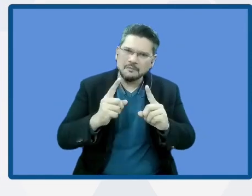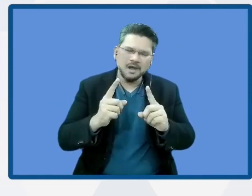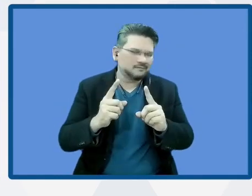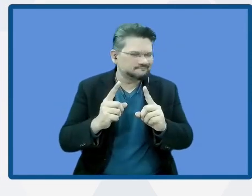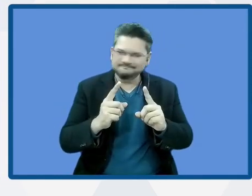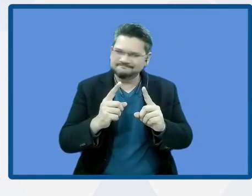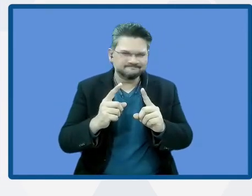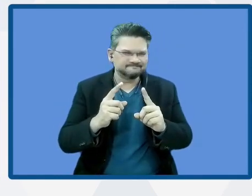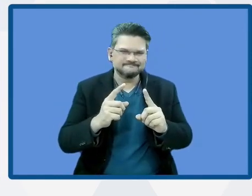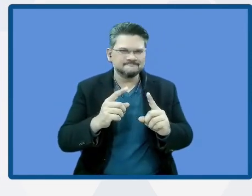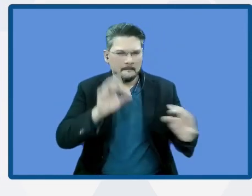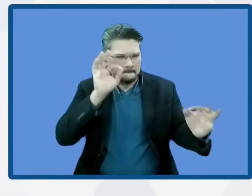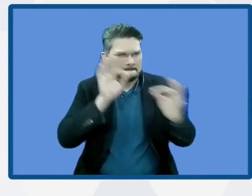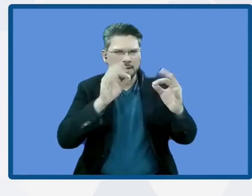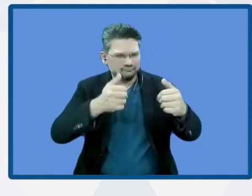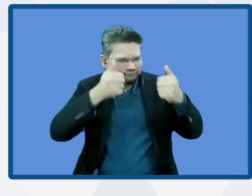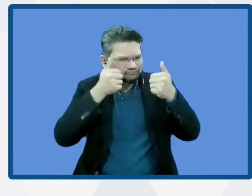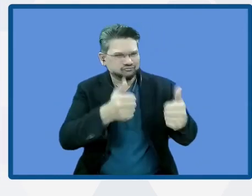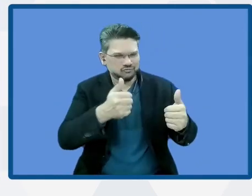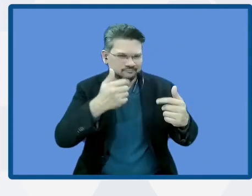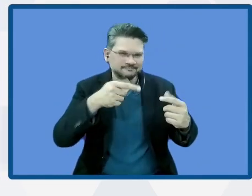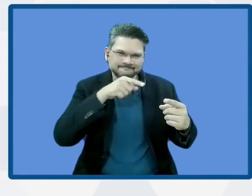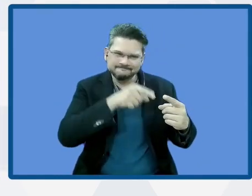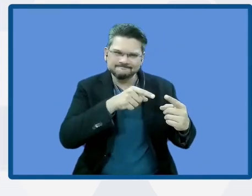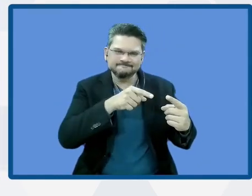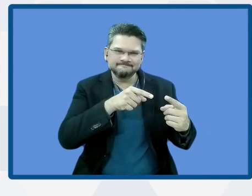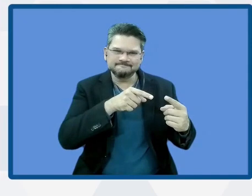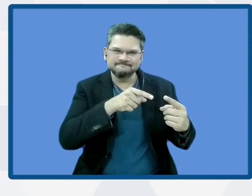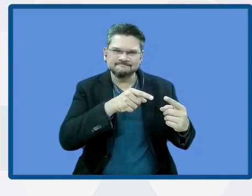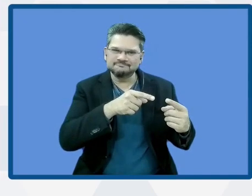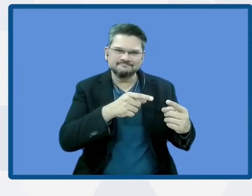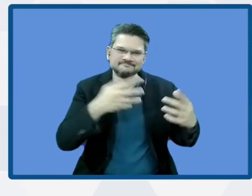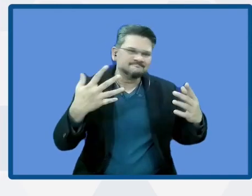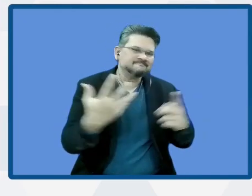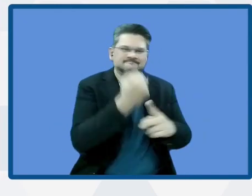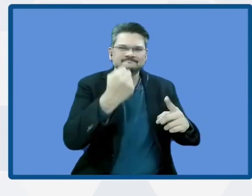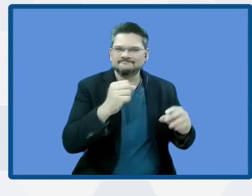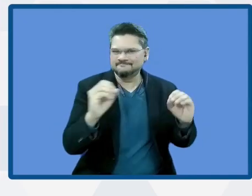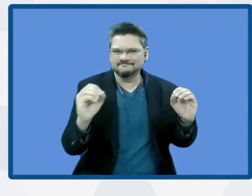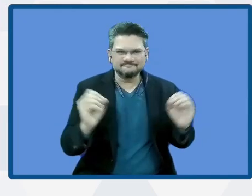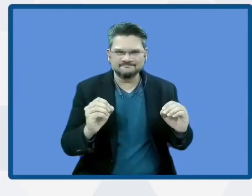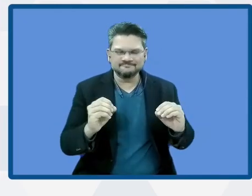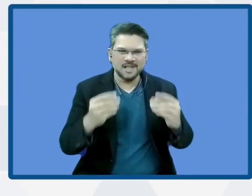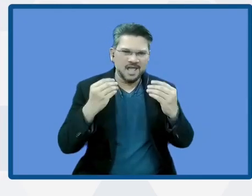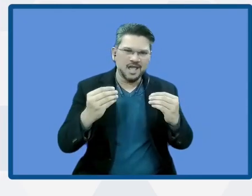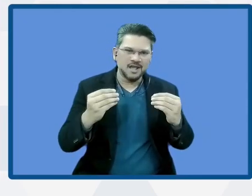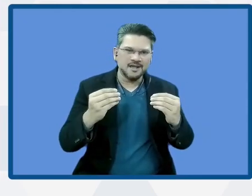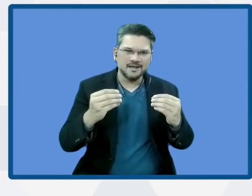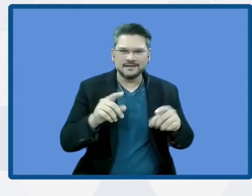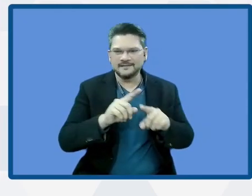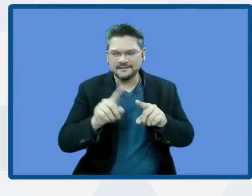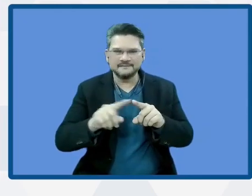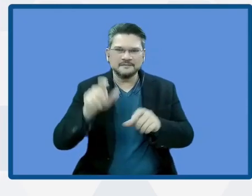For example, we have not attained the goal of reducing the number of people affected